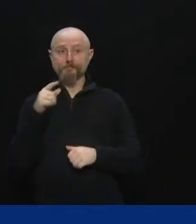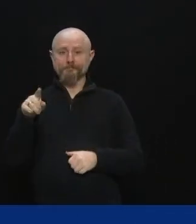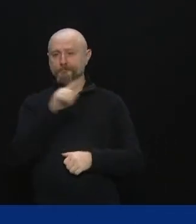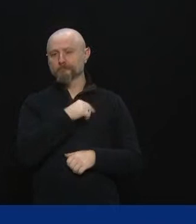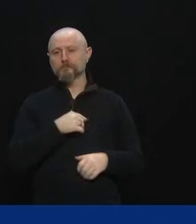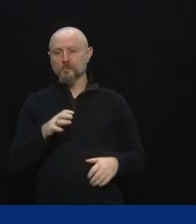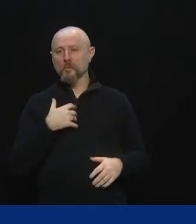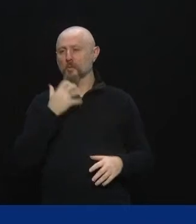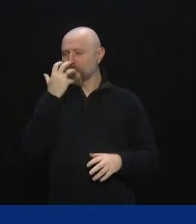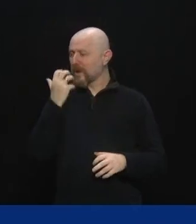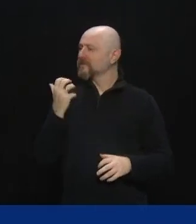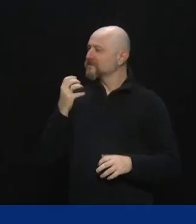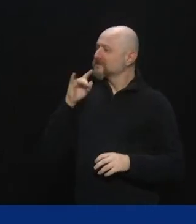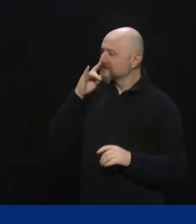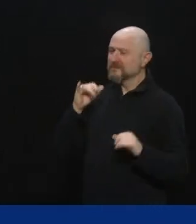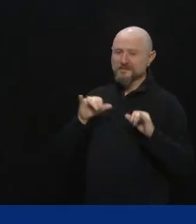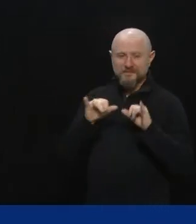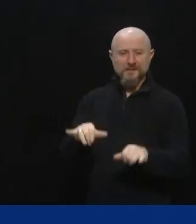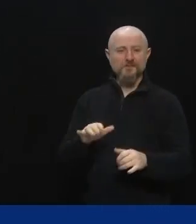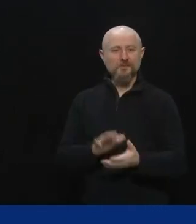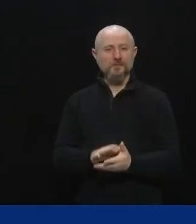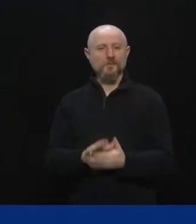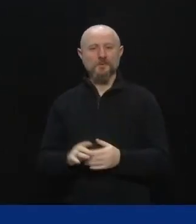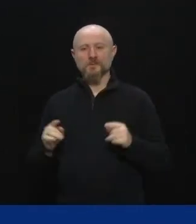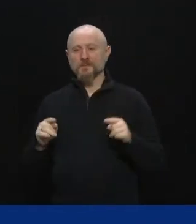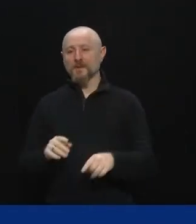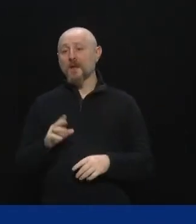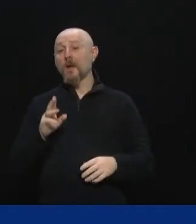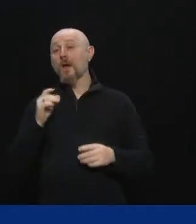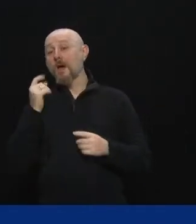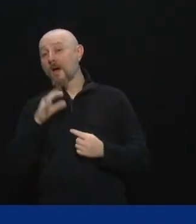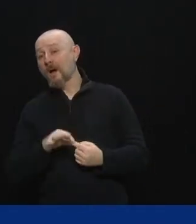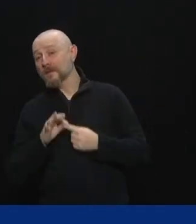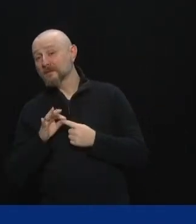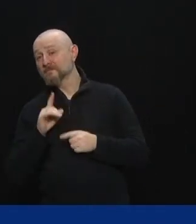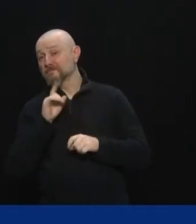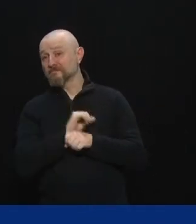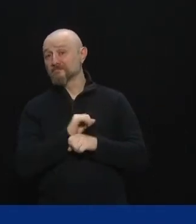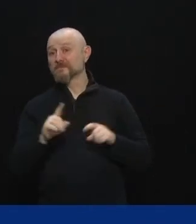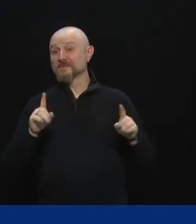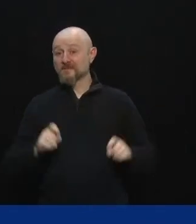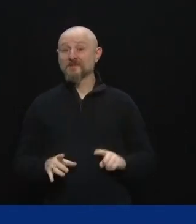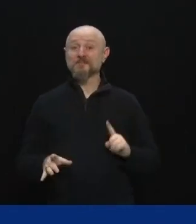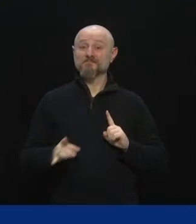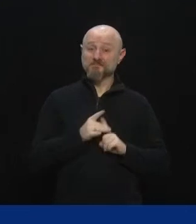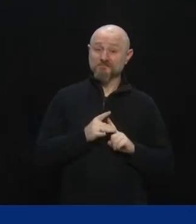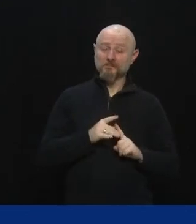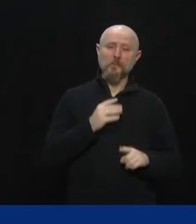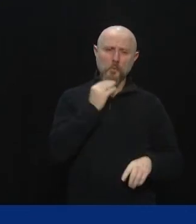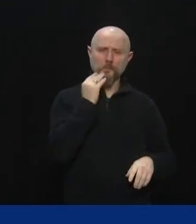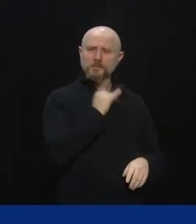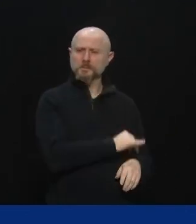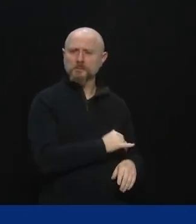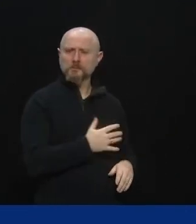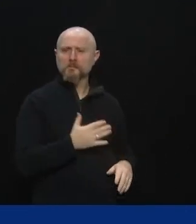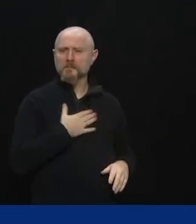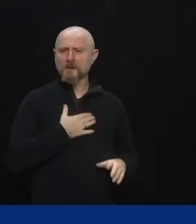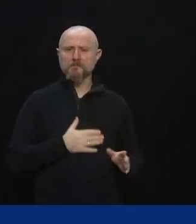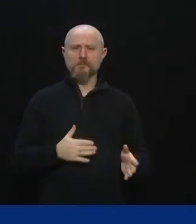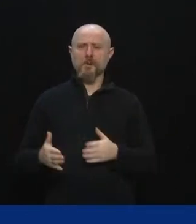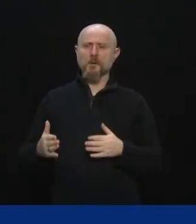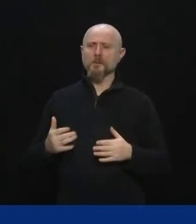children back in school unless they're testing positive, and we want to make sure that they're protected and safe at home. So that's the pressure. These